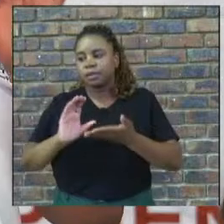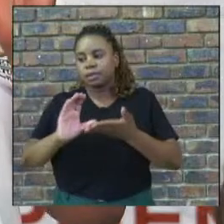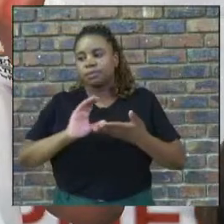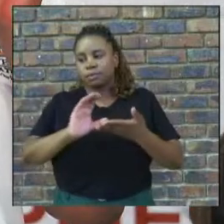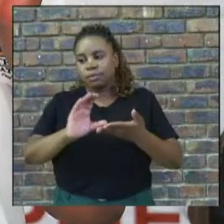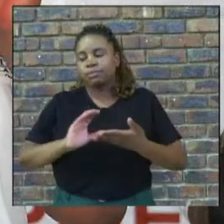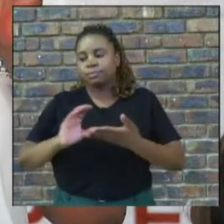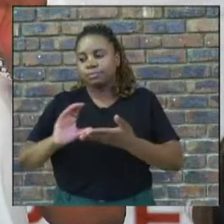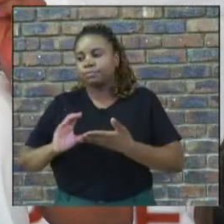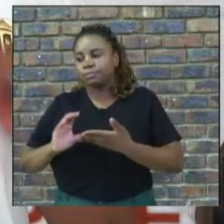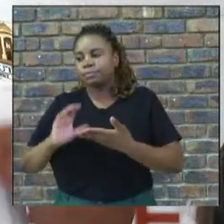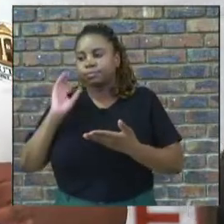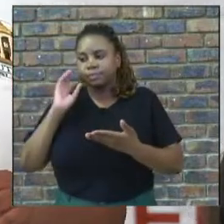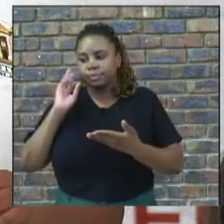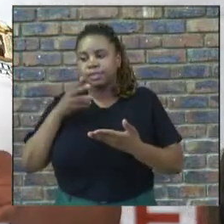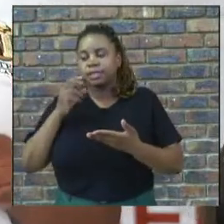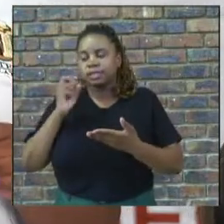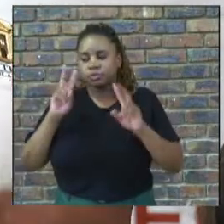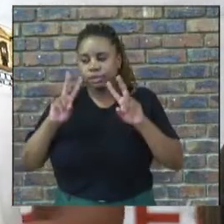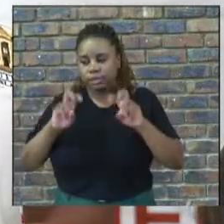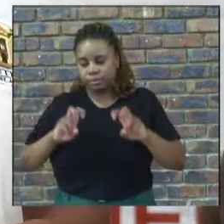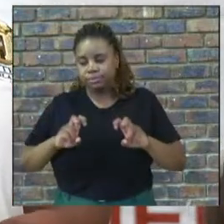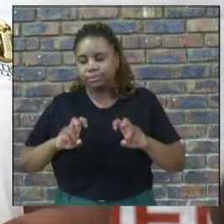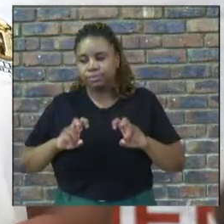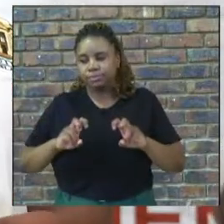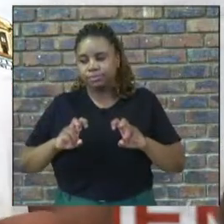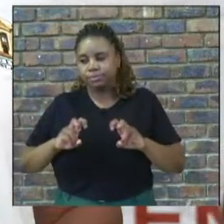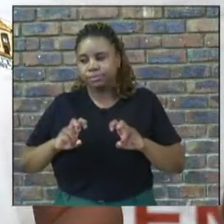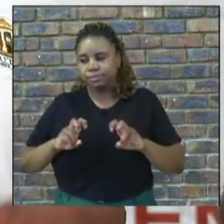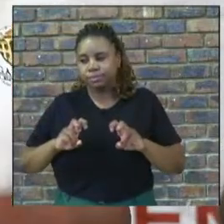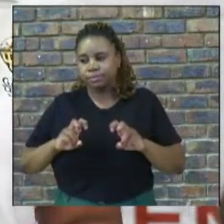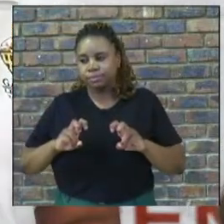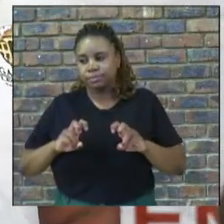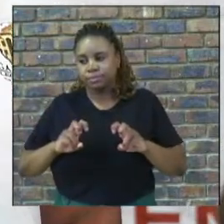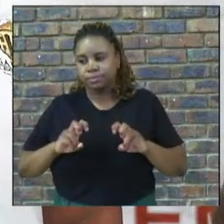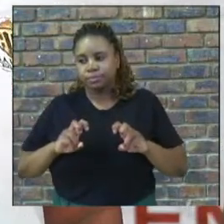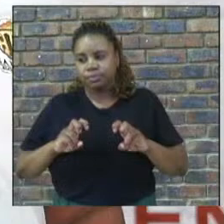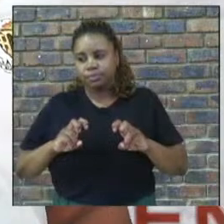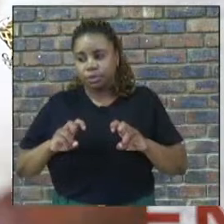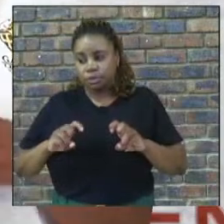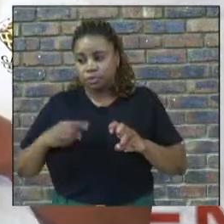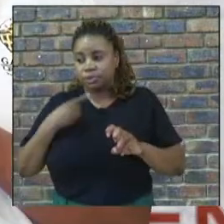of the JEP, Libisa JEP, Rona Libisa GEP.